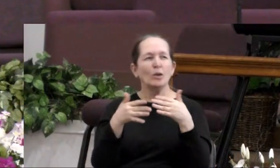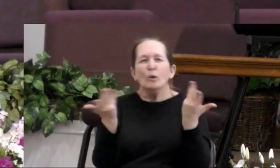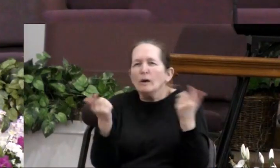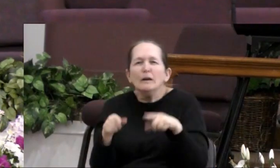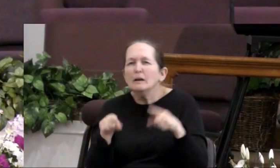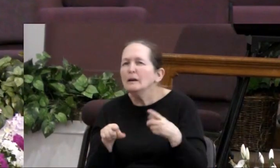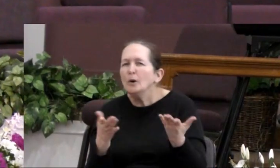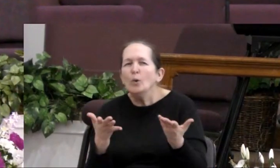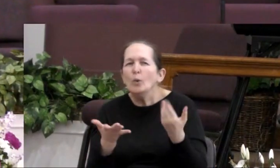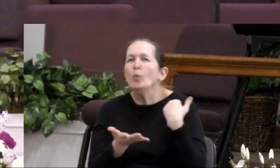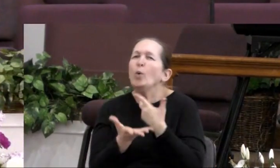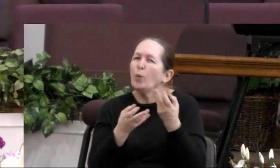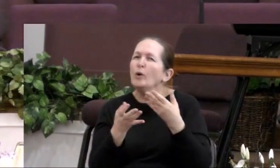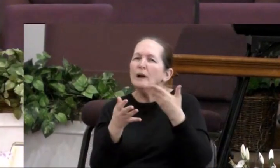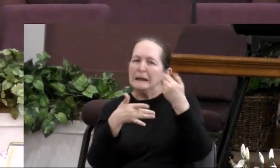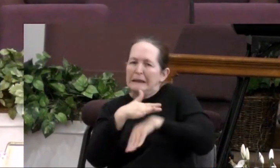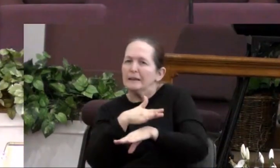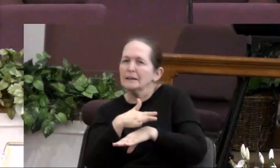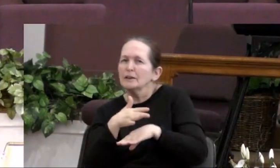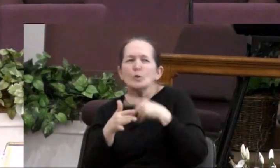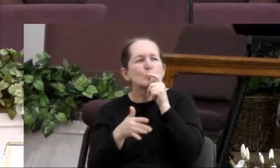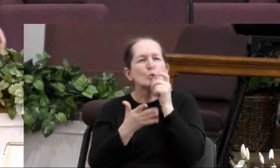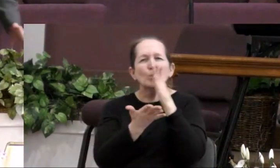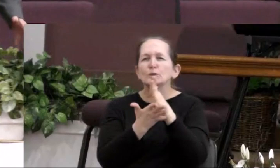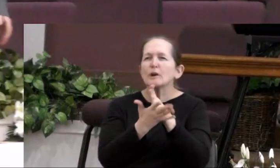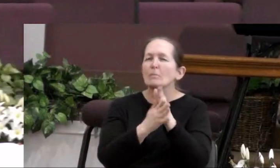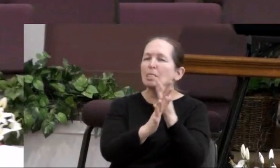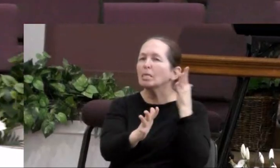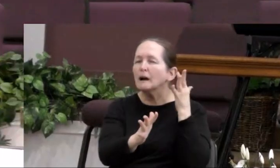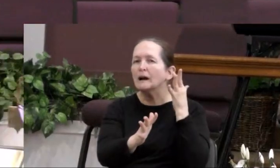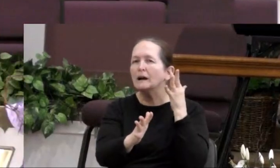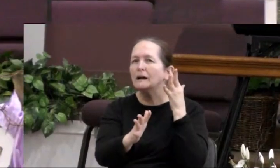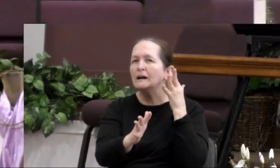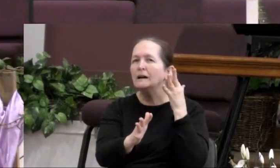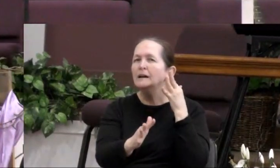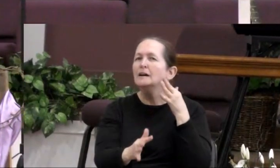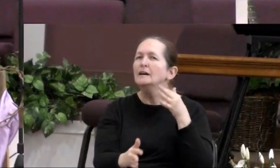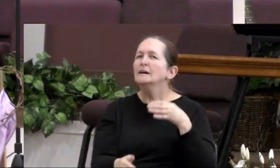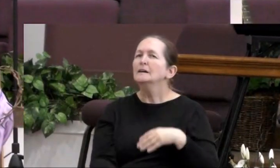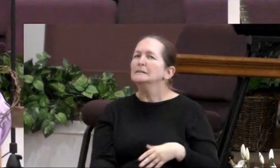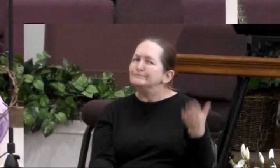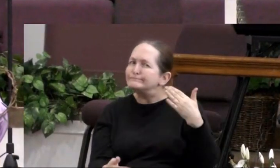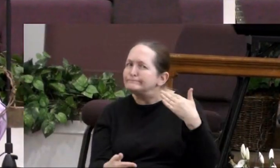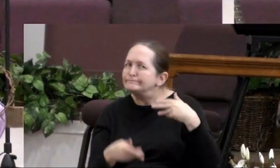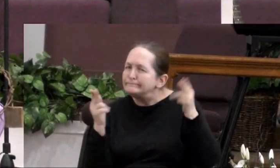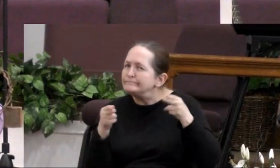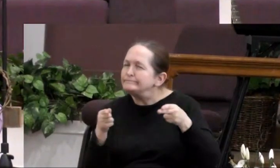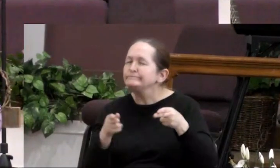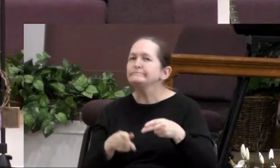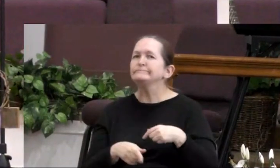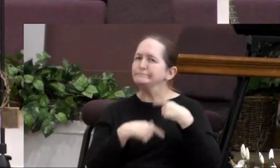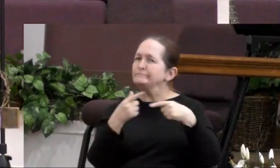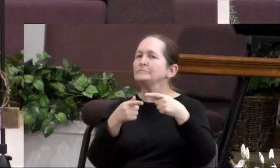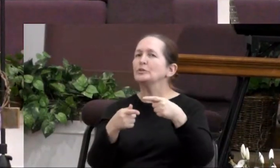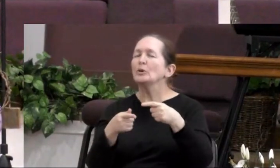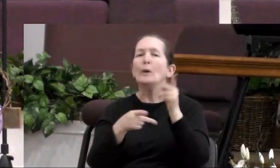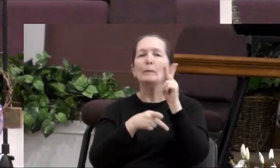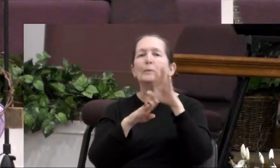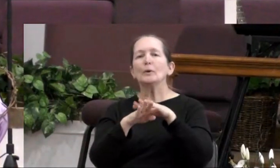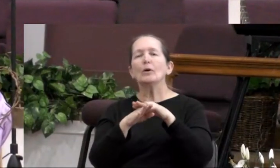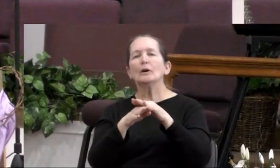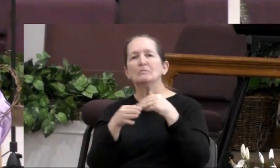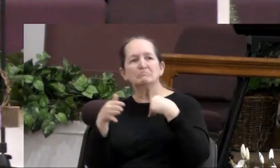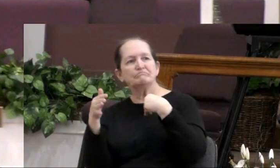on. We want to get through. We need to get through. Who stopped the line? Come on, let's get going. And people along the side of the